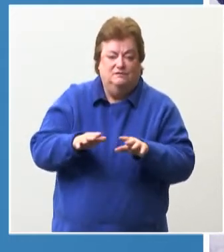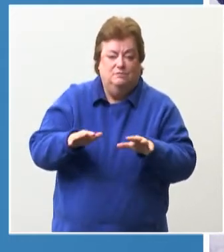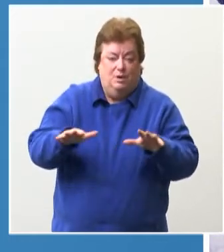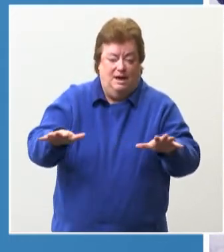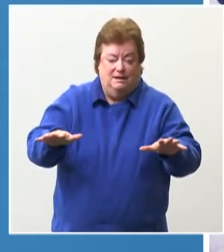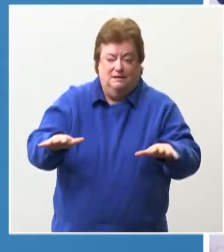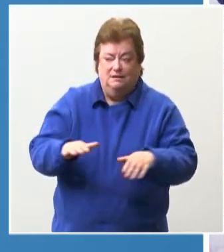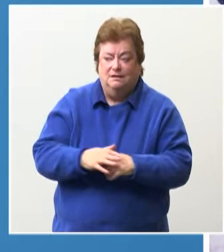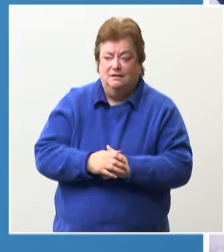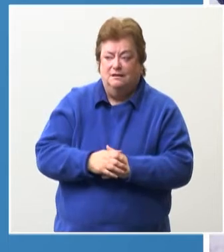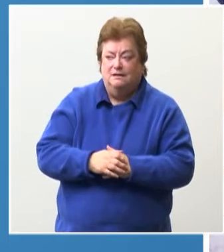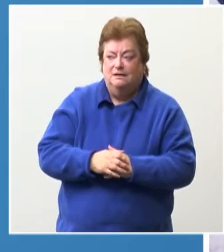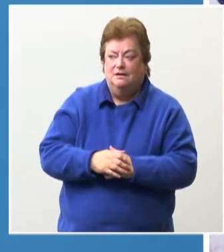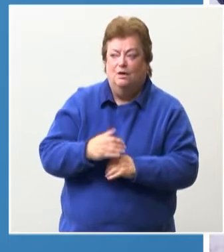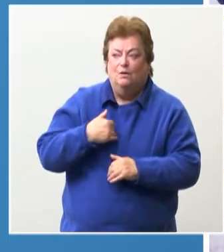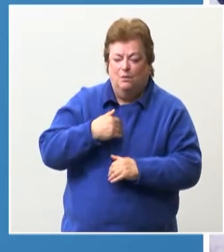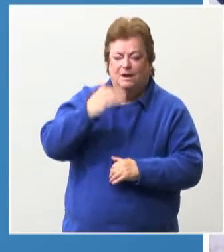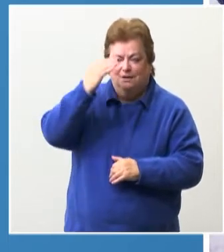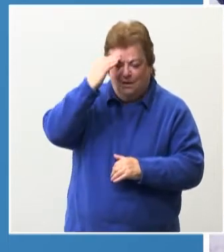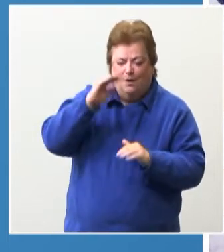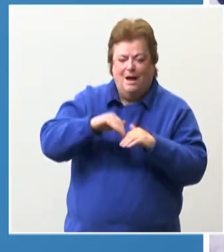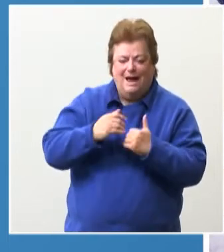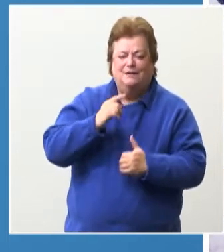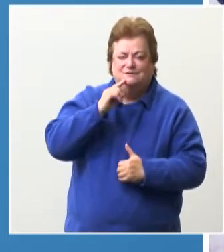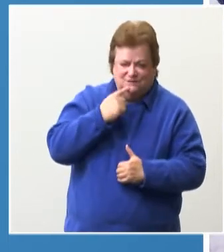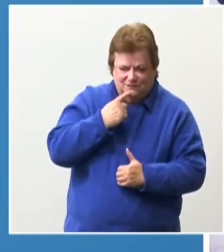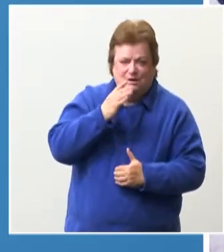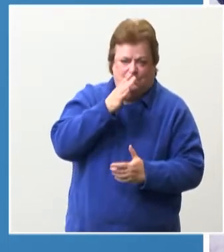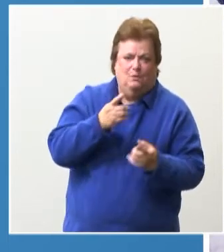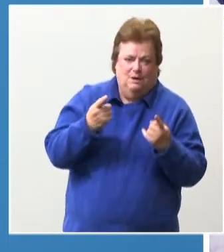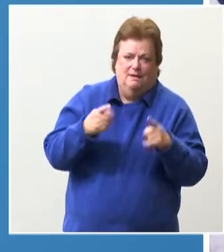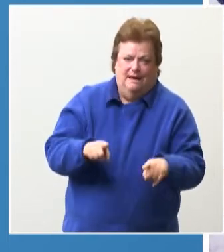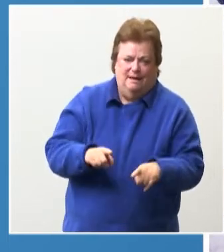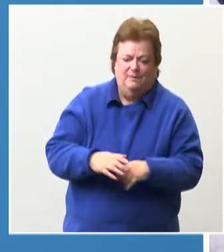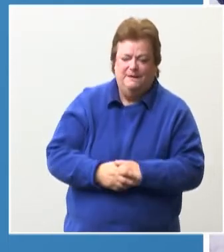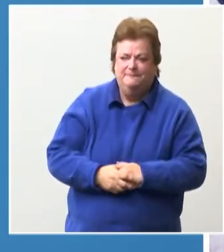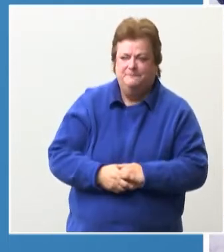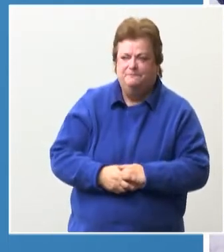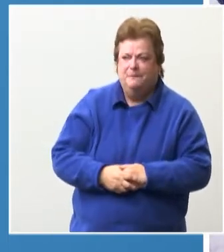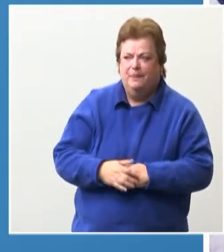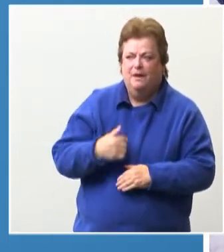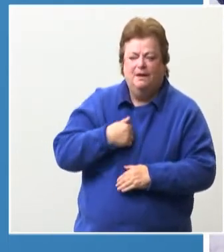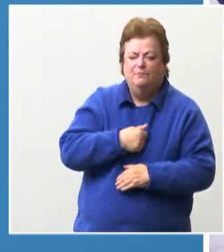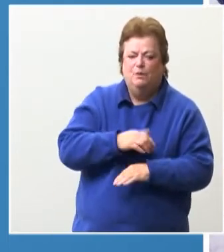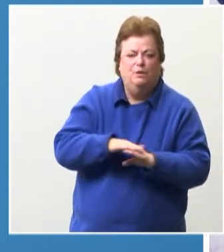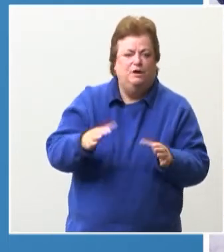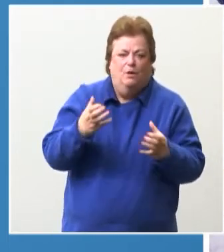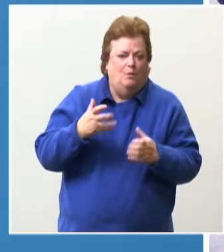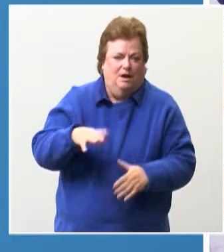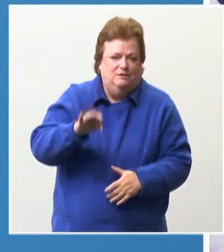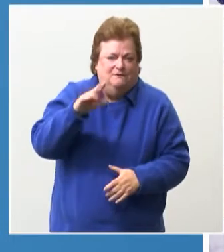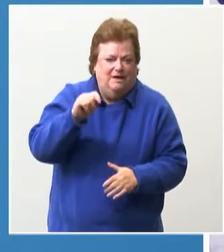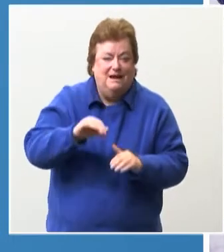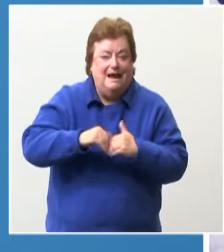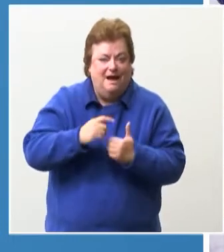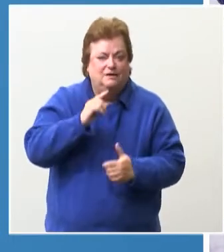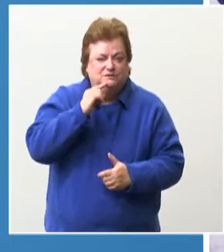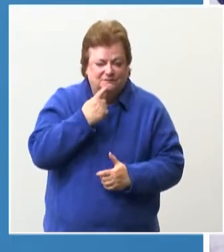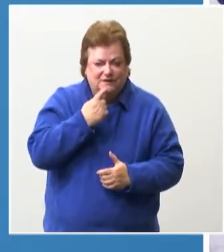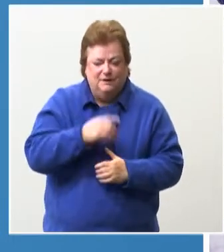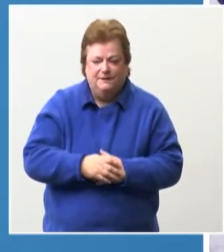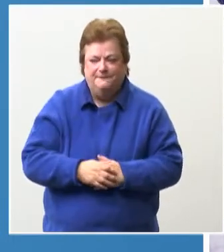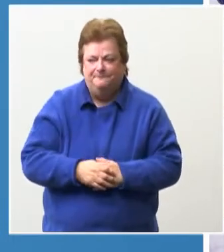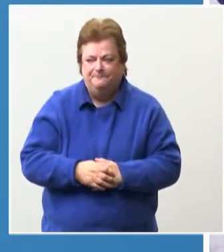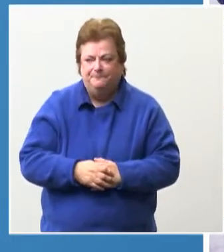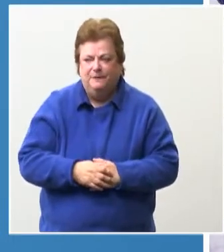Anyway, that word. We know how severe it's going to. We don't know how severe it's going to be. But we don't really want to find out how severe it's going to be. Kids,